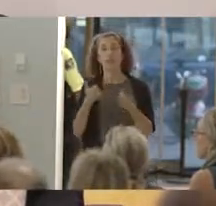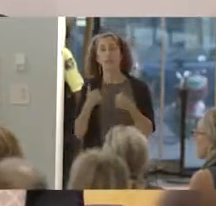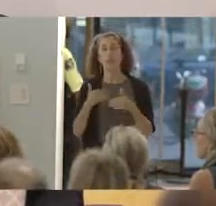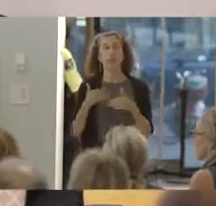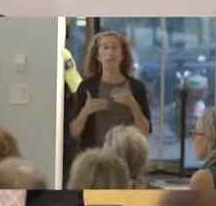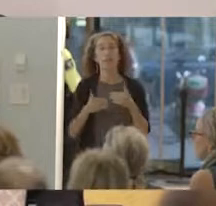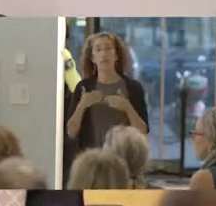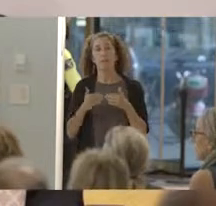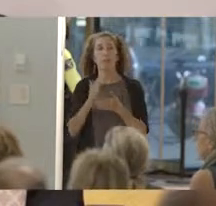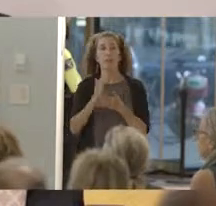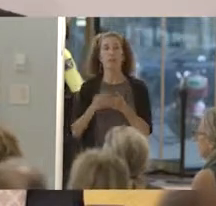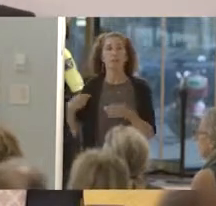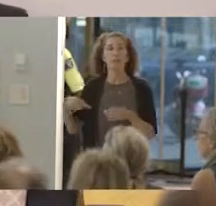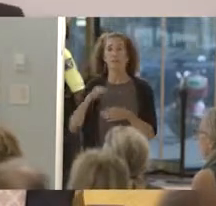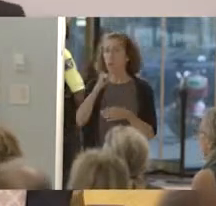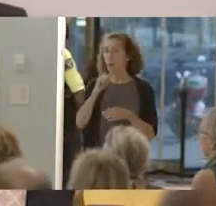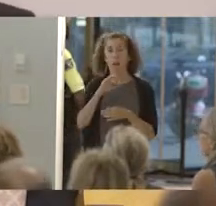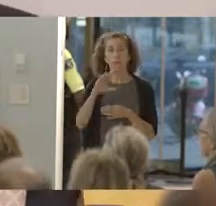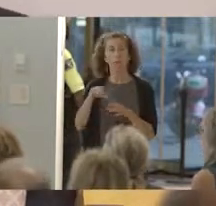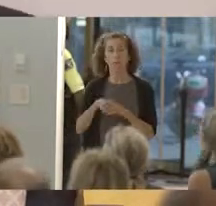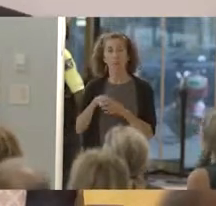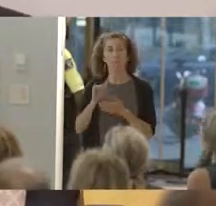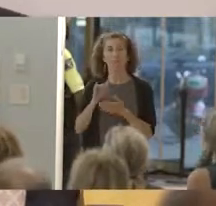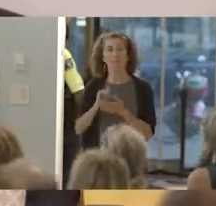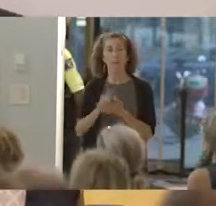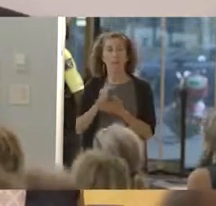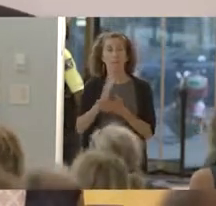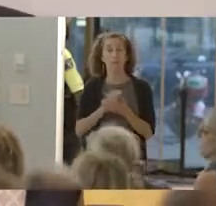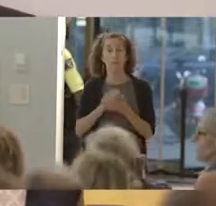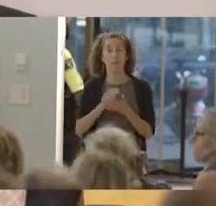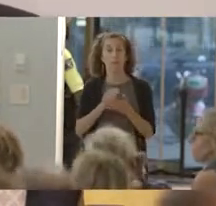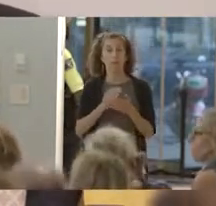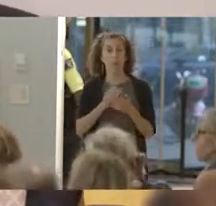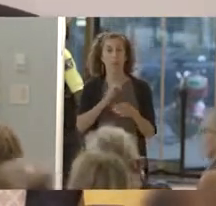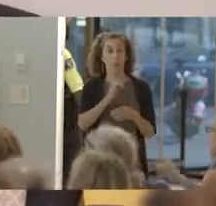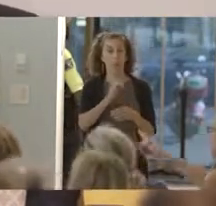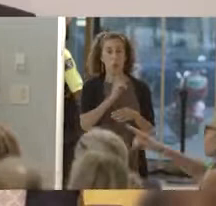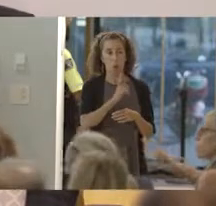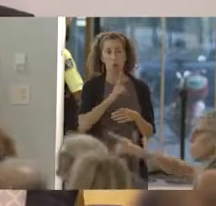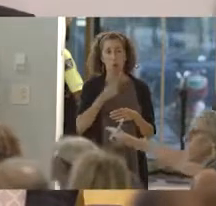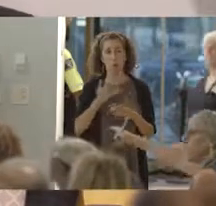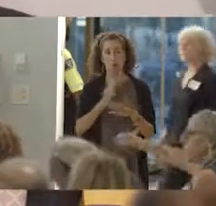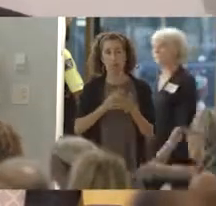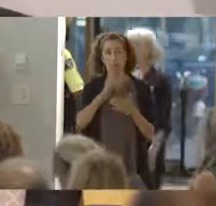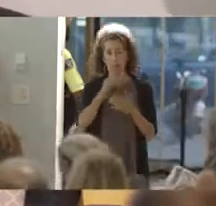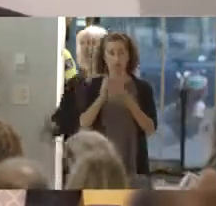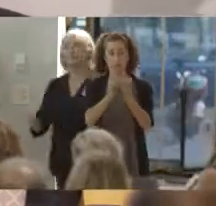in that, some are. I would turn that question to those either now or at the boards. I can't speak to the details of that one.